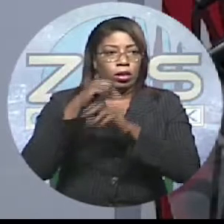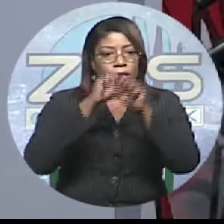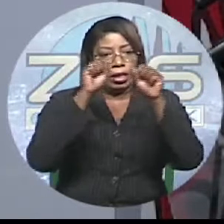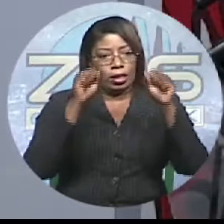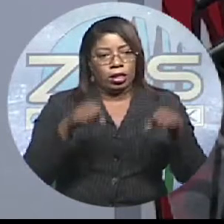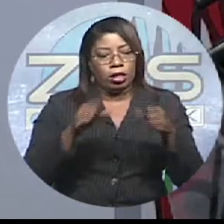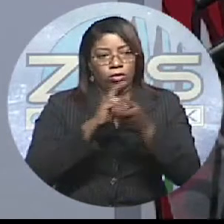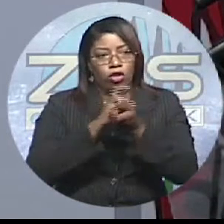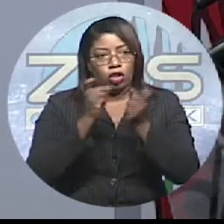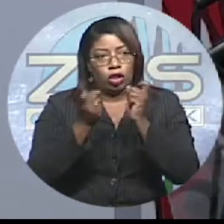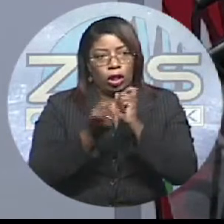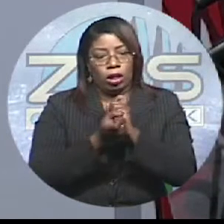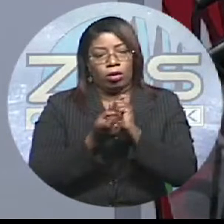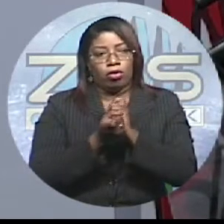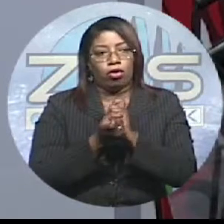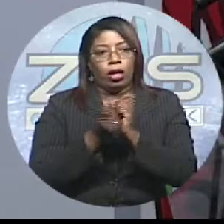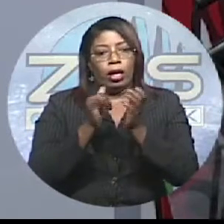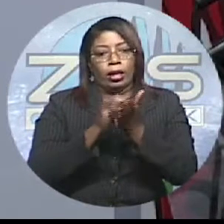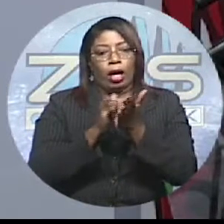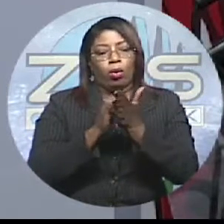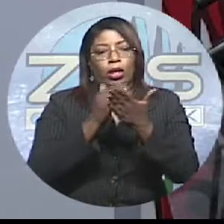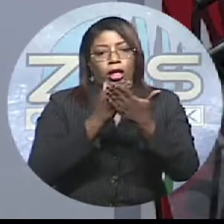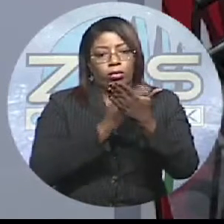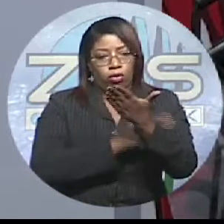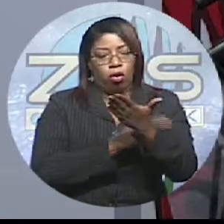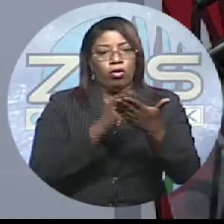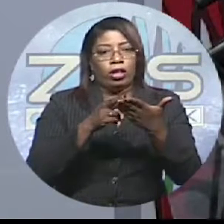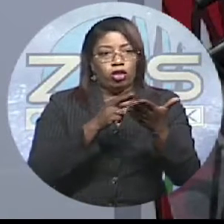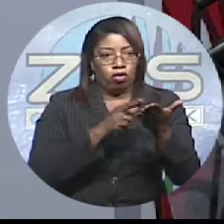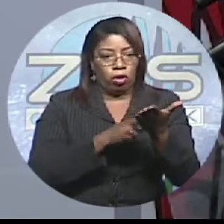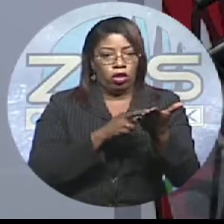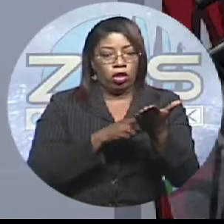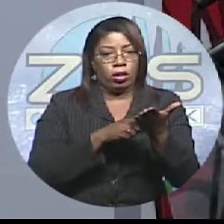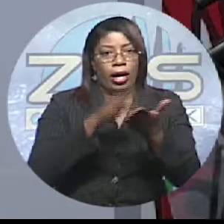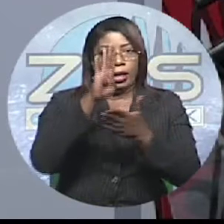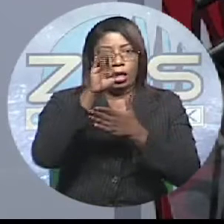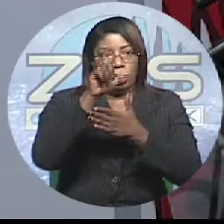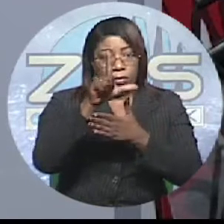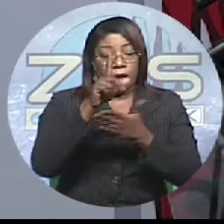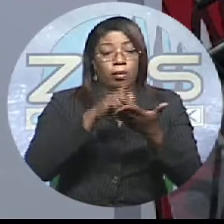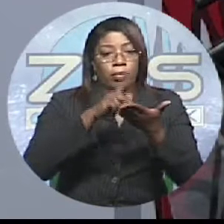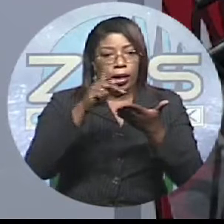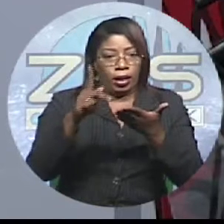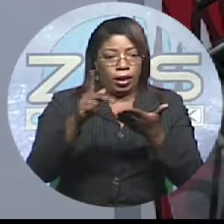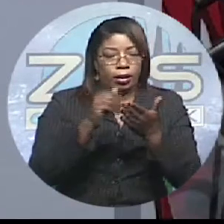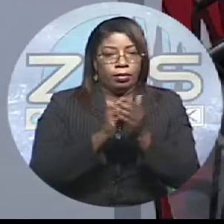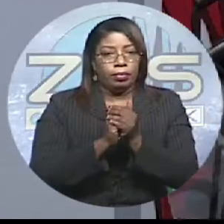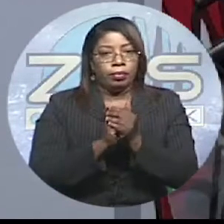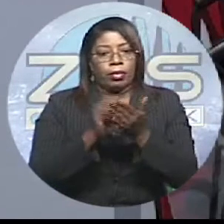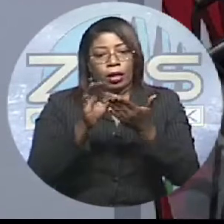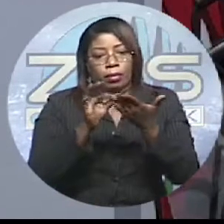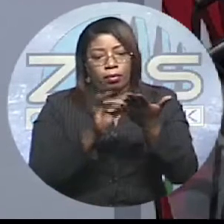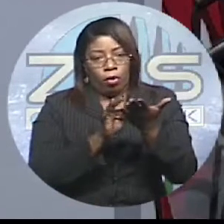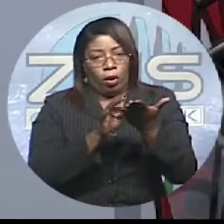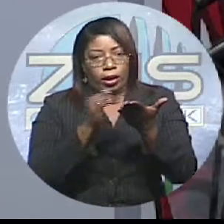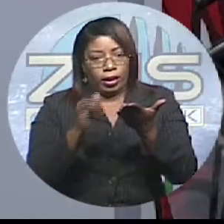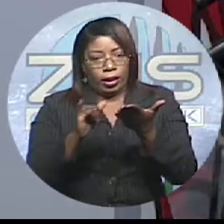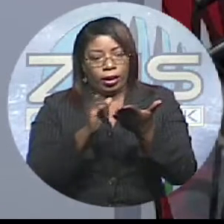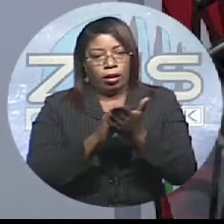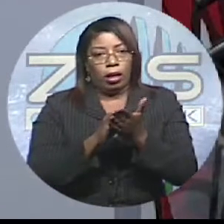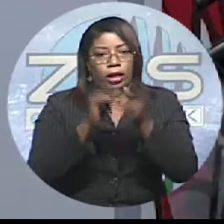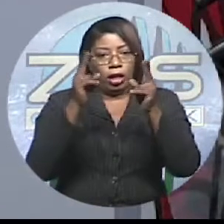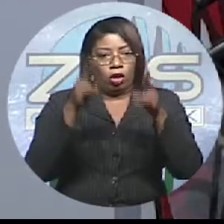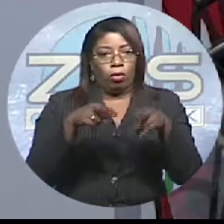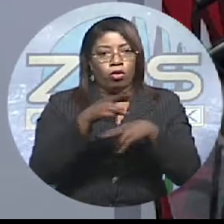that will significantly improve registration and bill paying, degree auditing, human resources